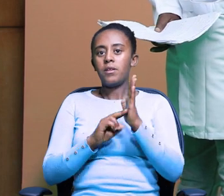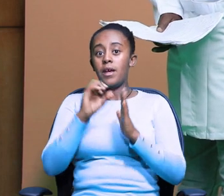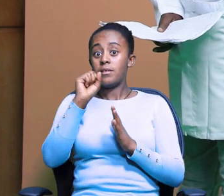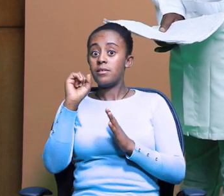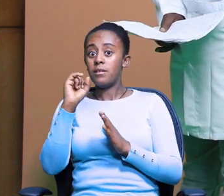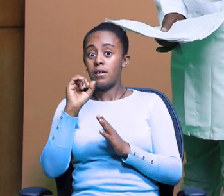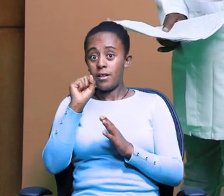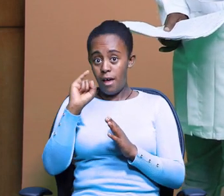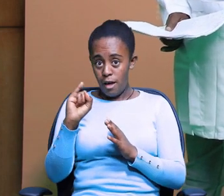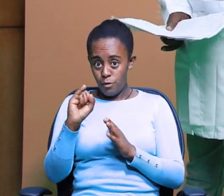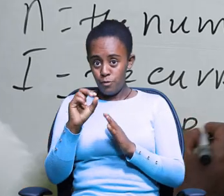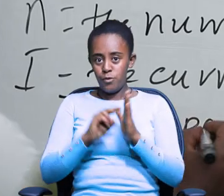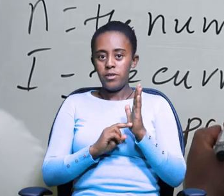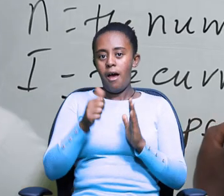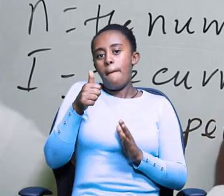unit is ampere.